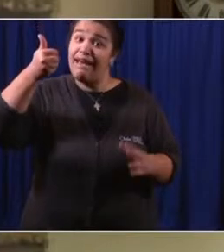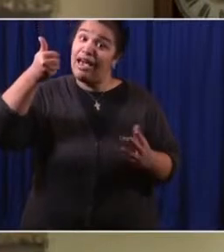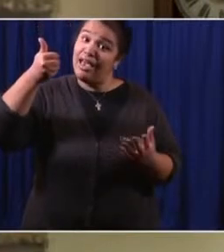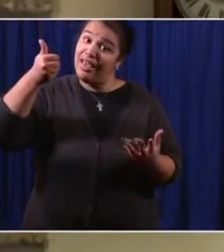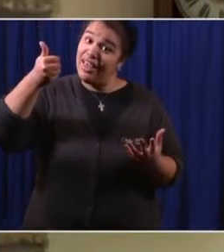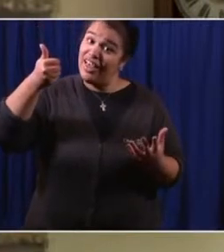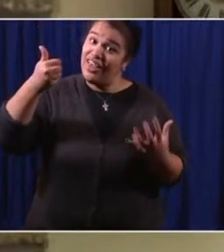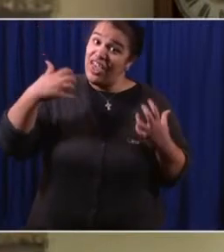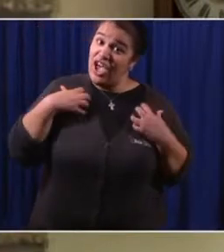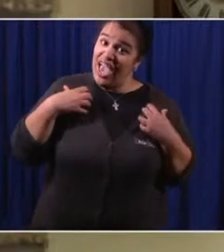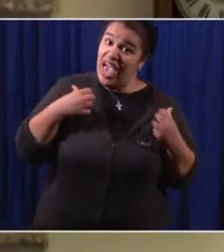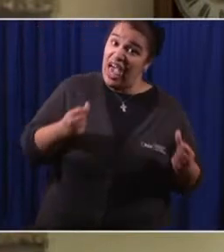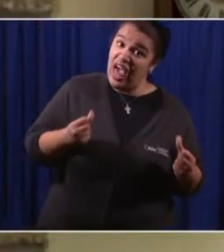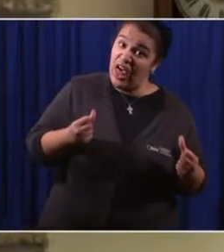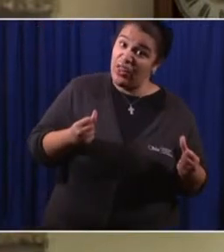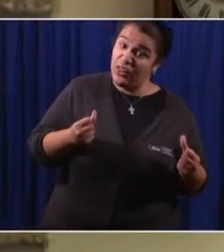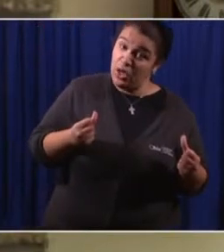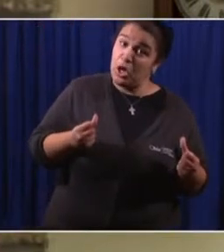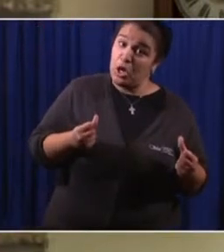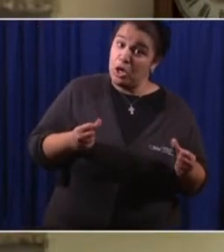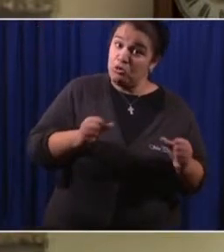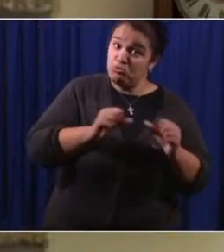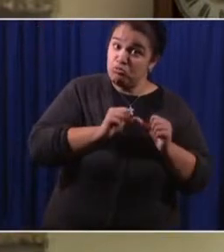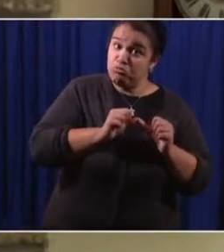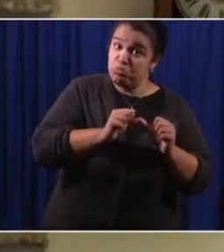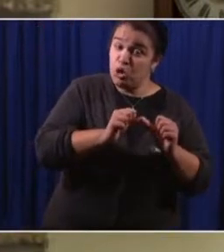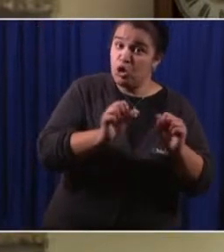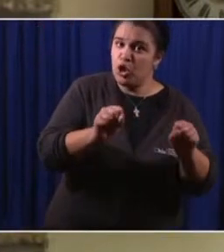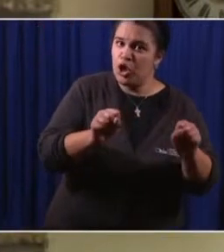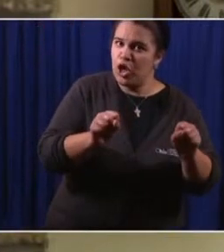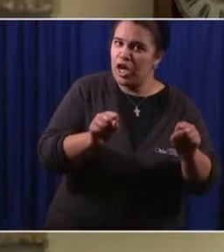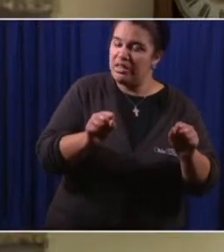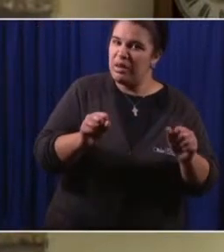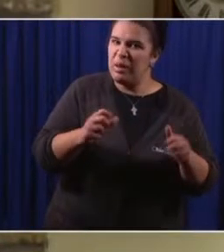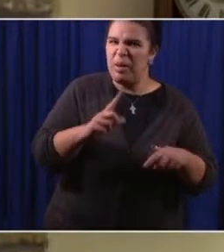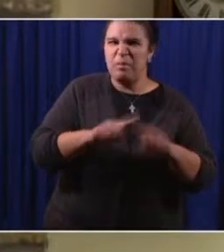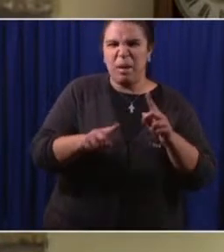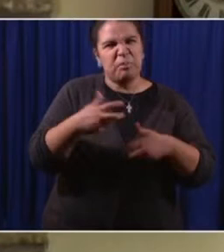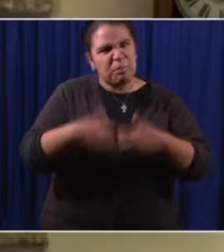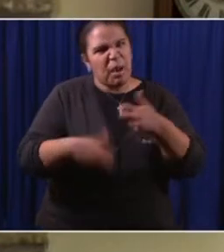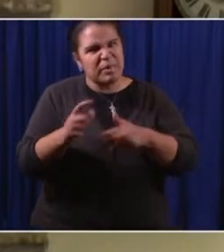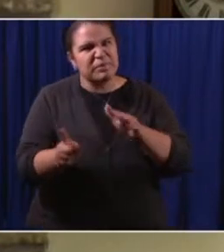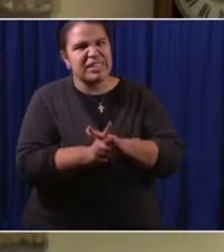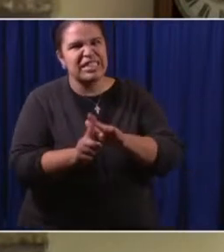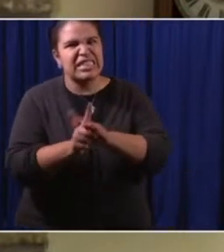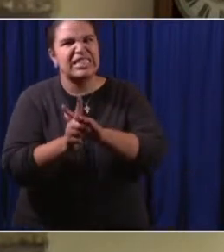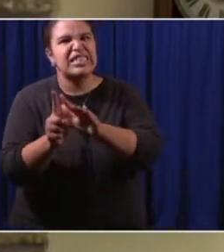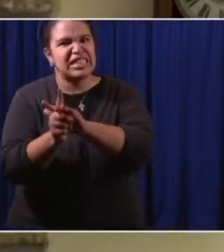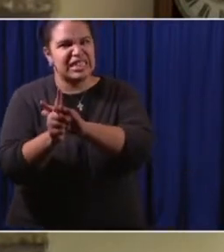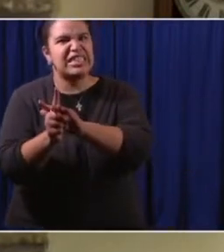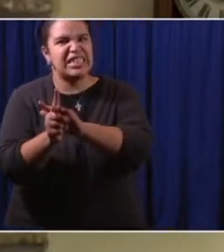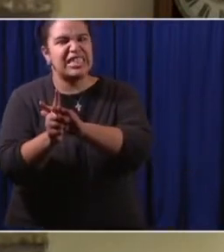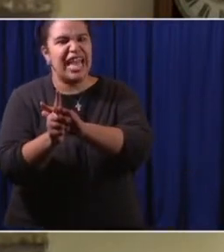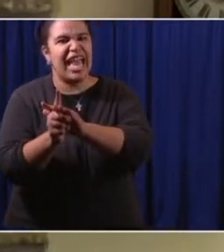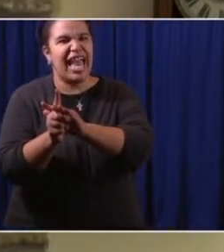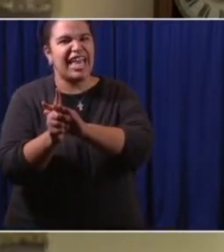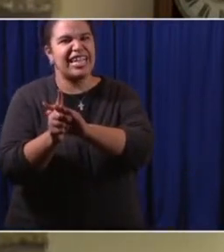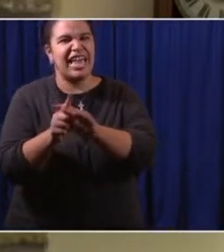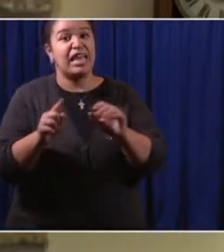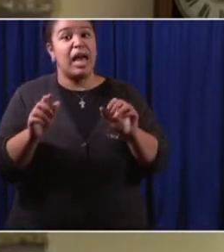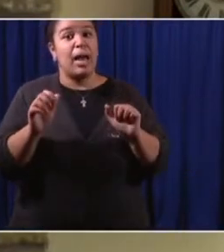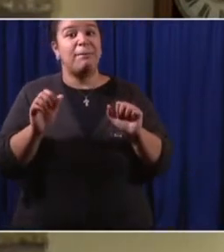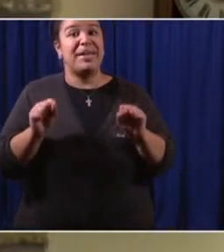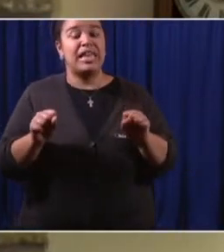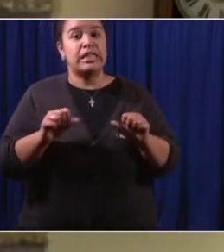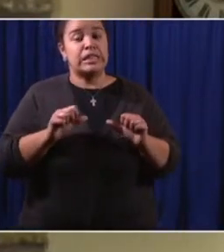possibilities of survival is still good, even at a high age, but it goes down, and we know it goes down. And statistically, we have